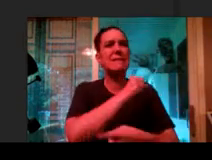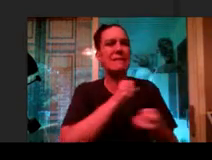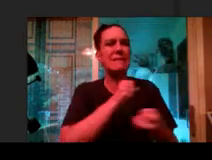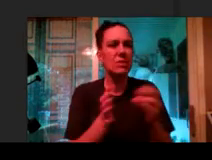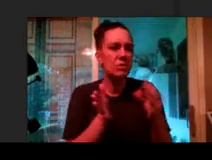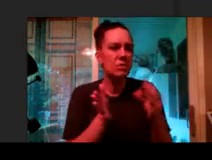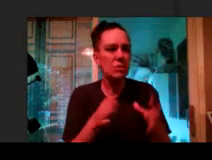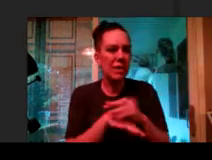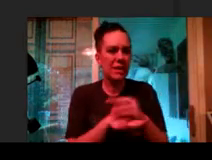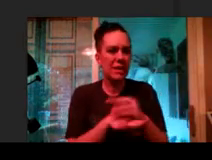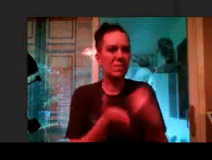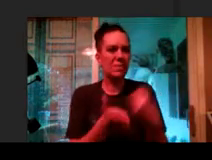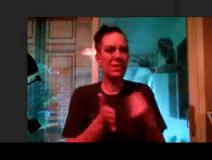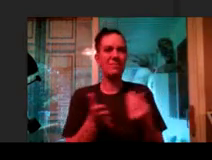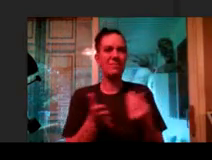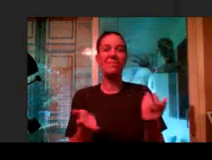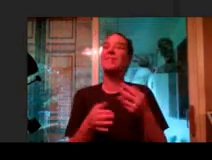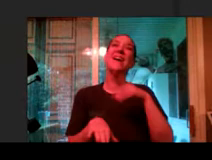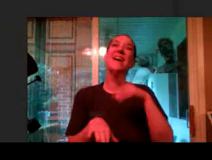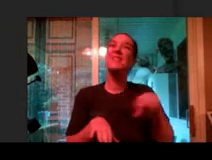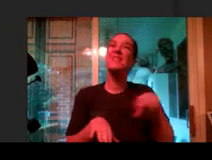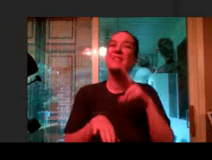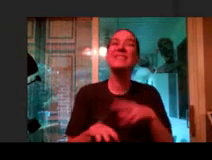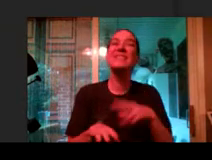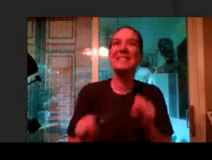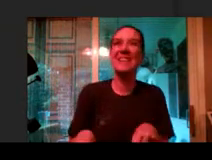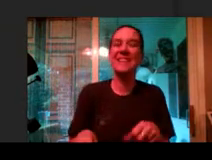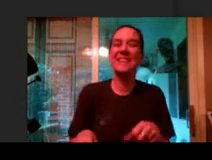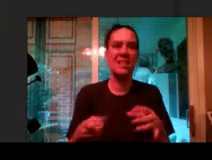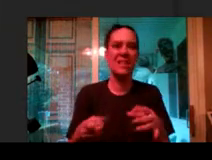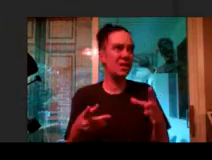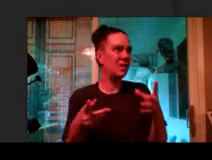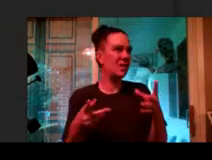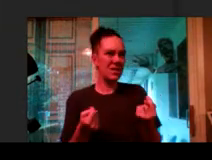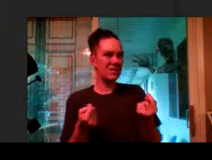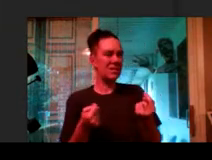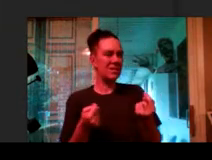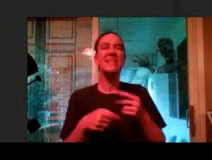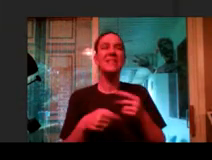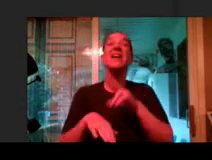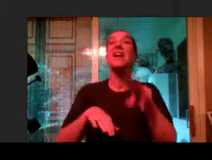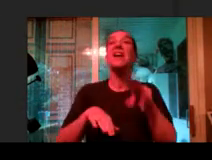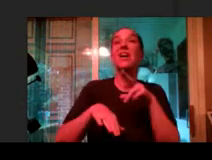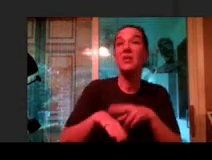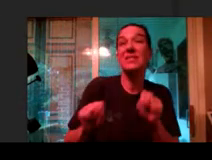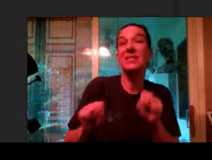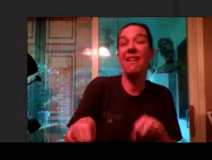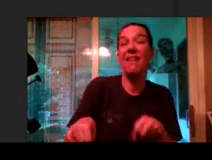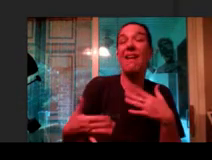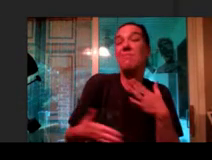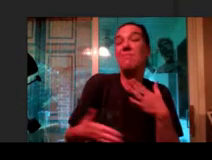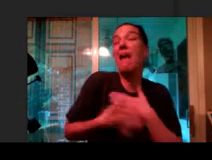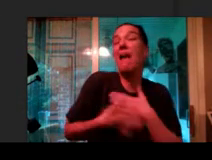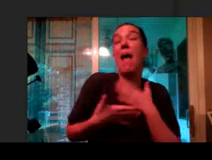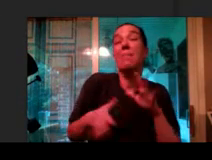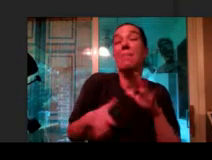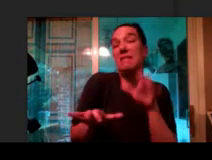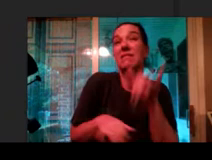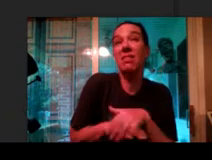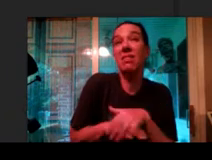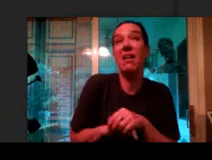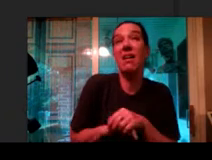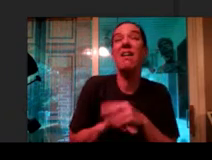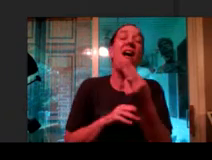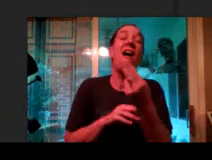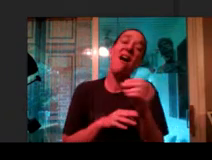Why, of course he can. What? Of course he can. I'm glad he did. Holly, it's